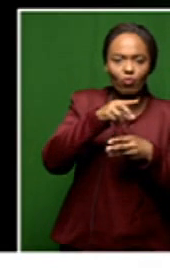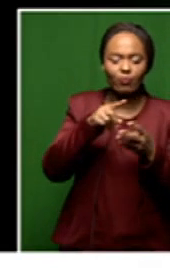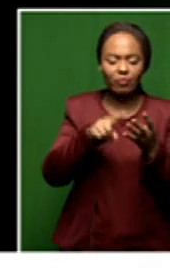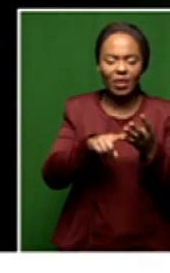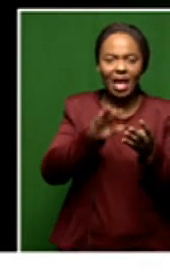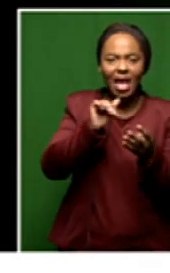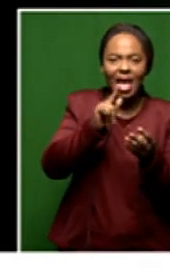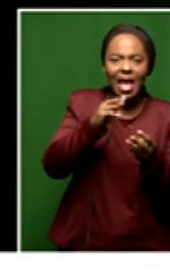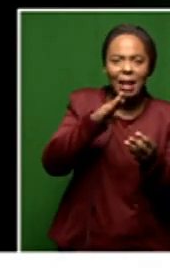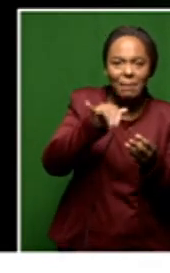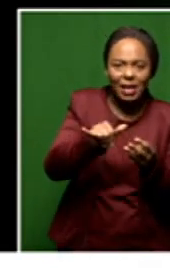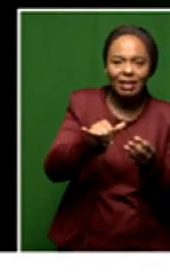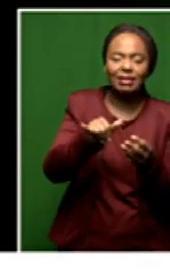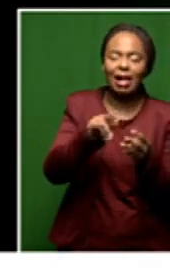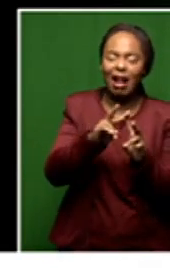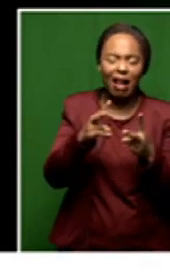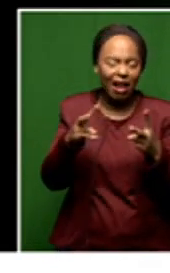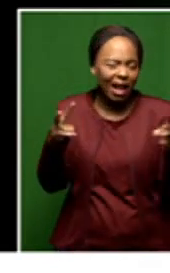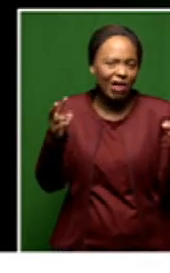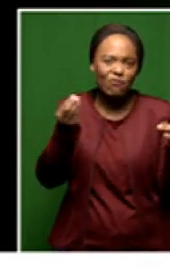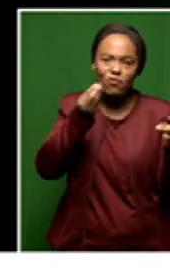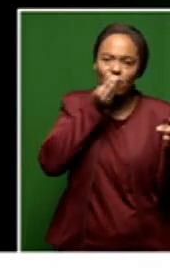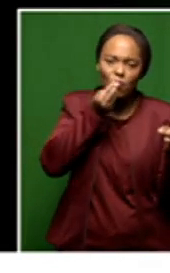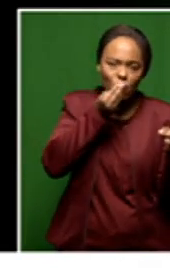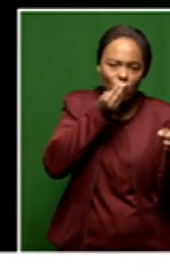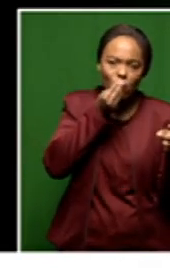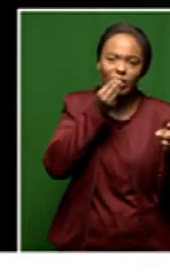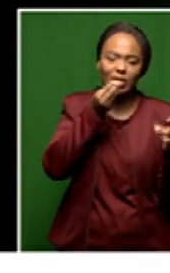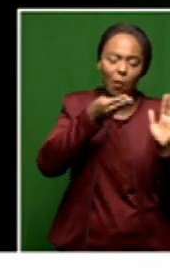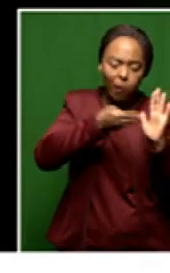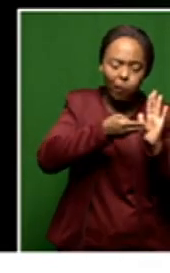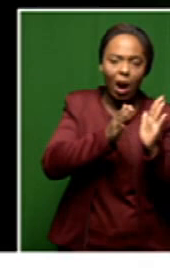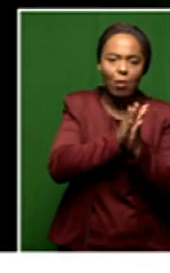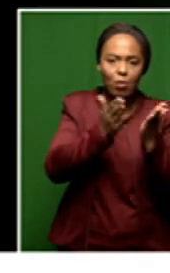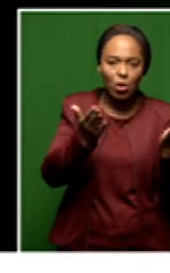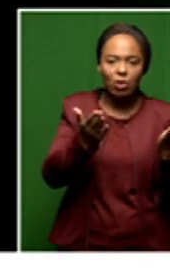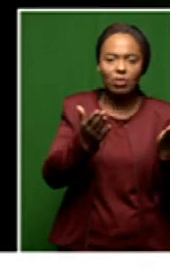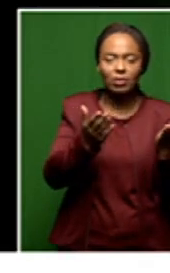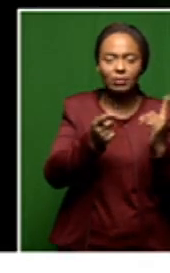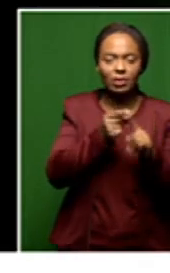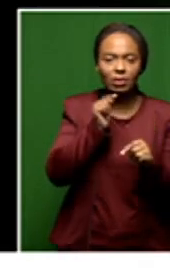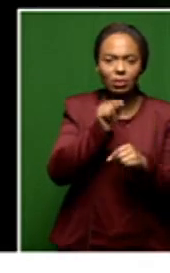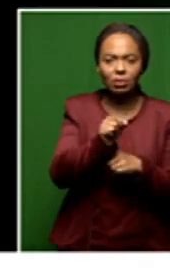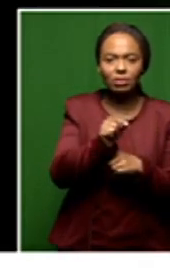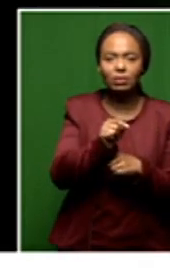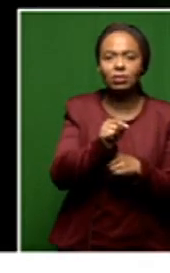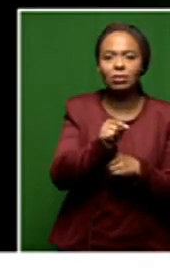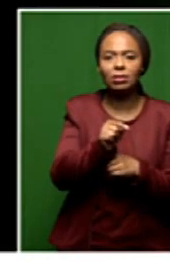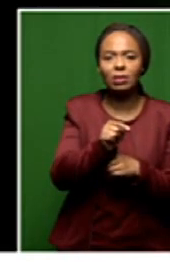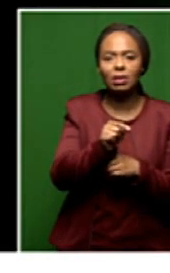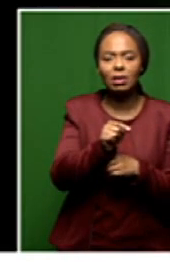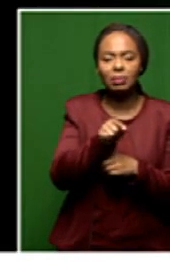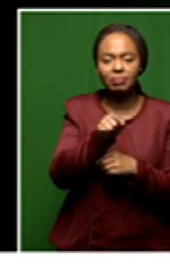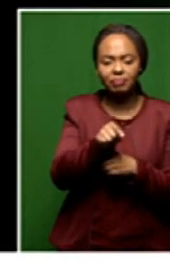an incredibly wide range of foods. And everything from baobabs,